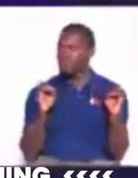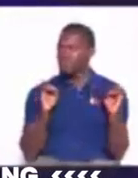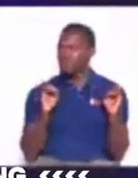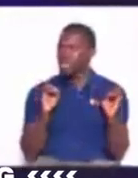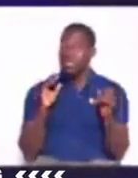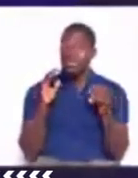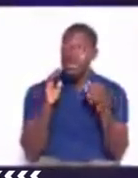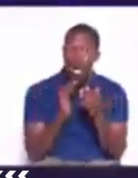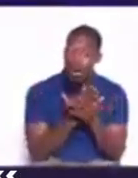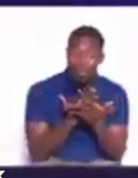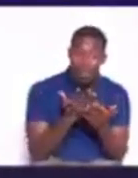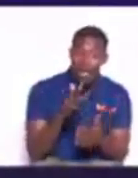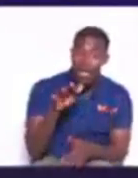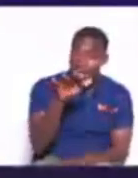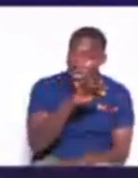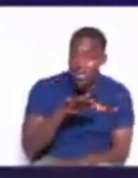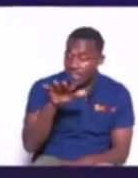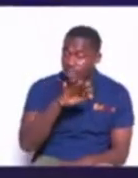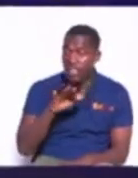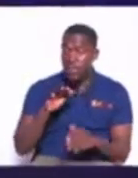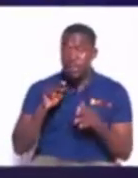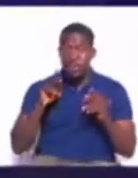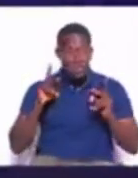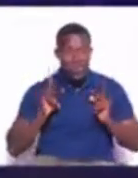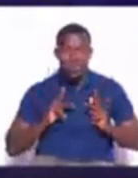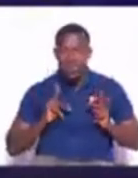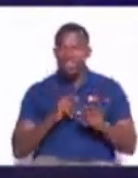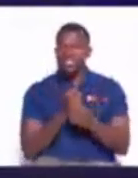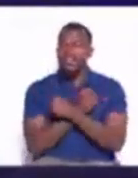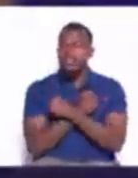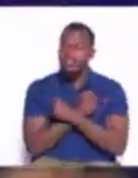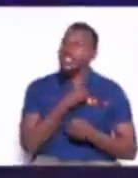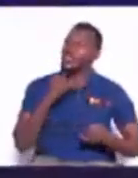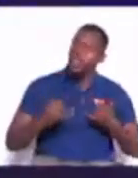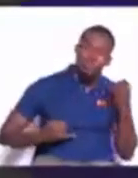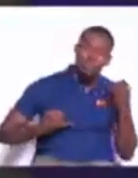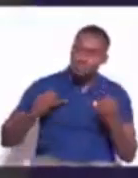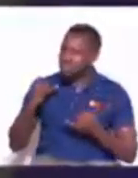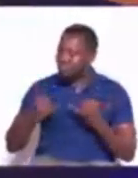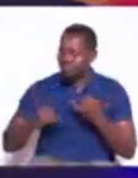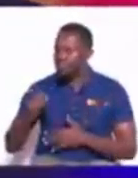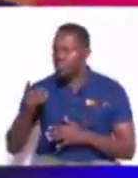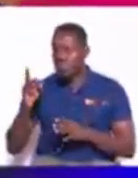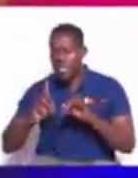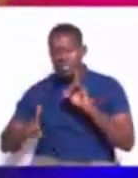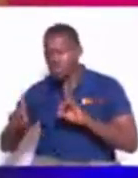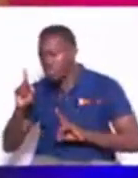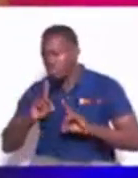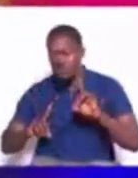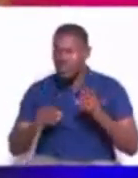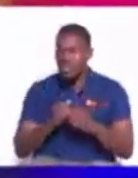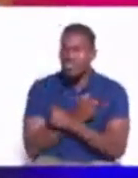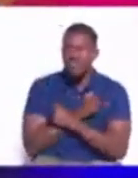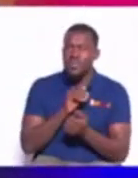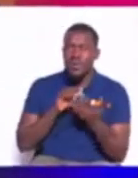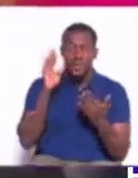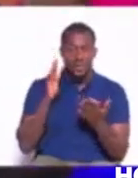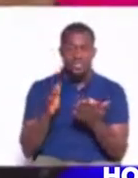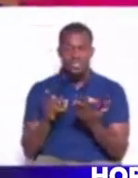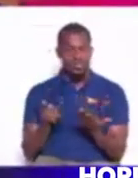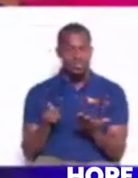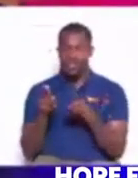where the gods have become entertainment and video games, God says, you shall have no other gods before me. In